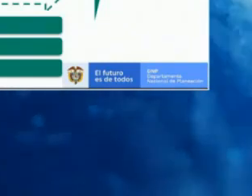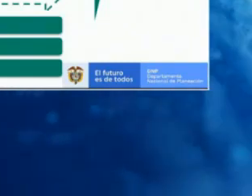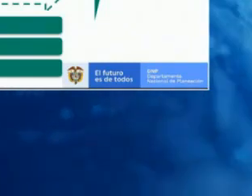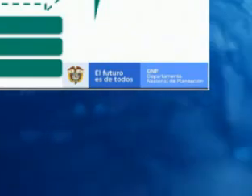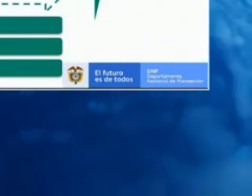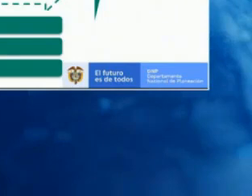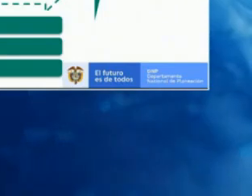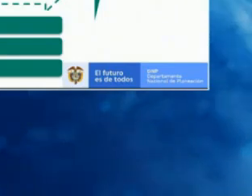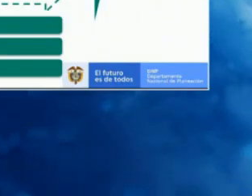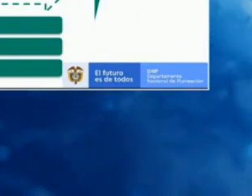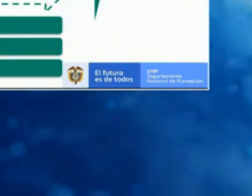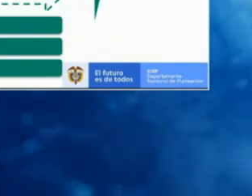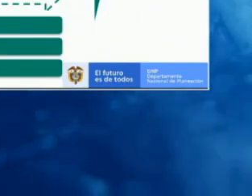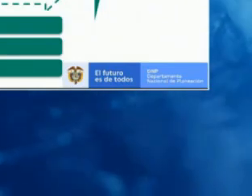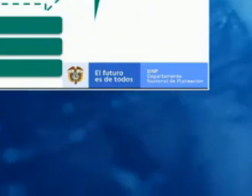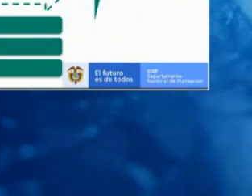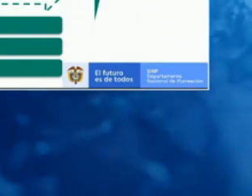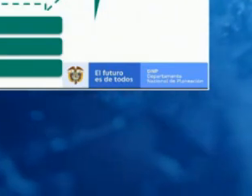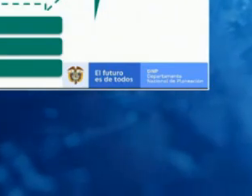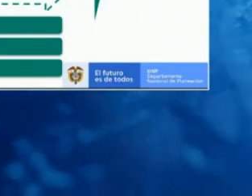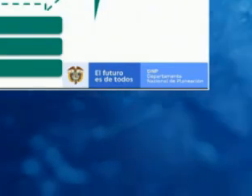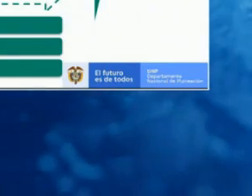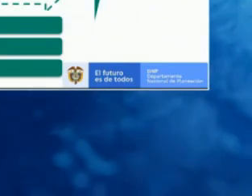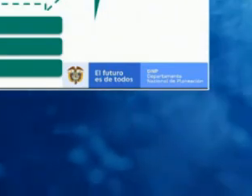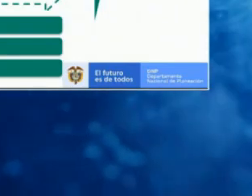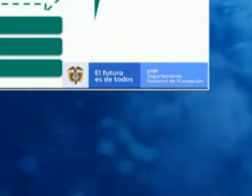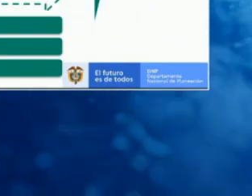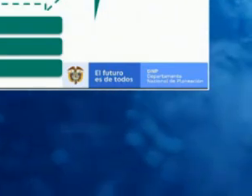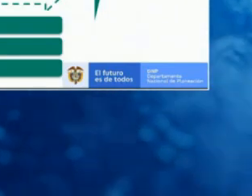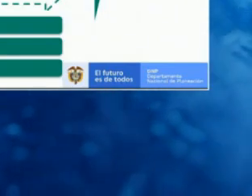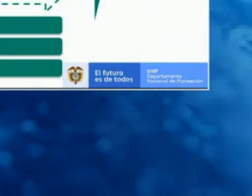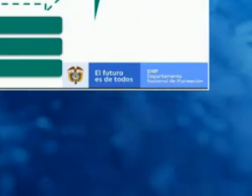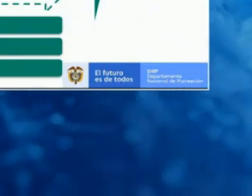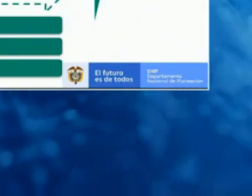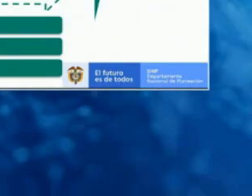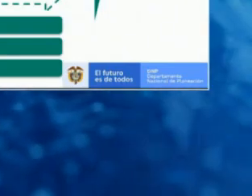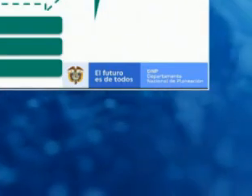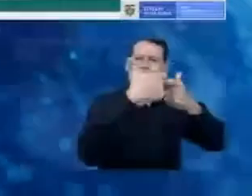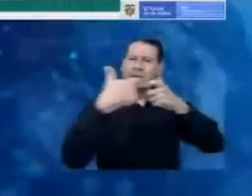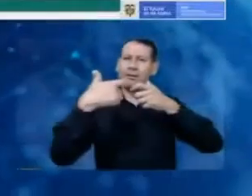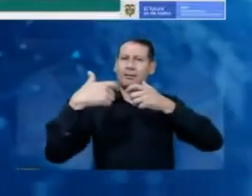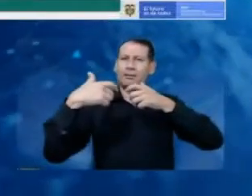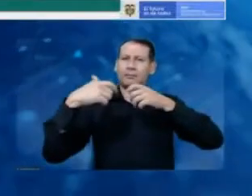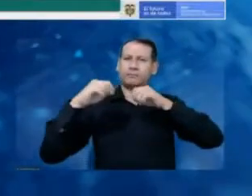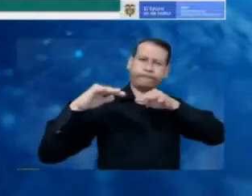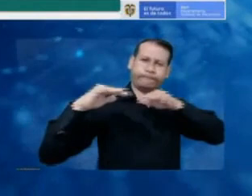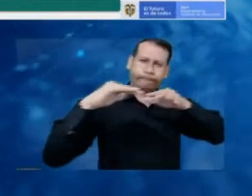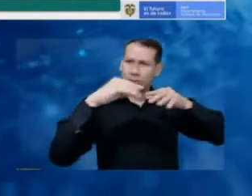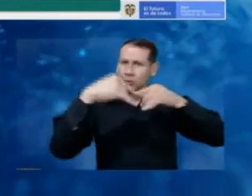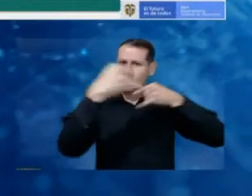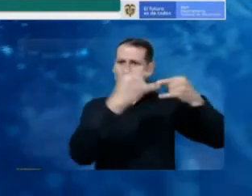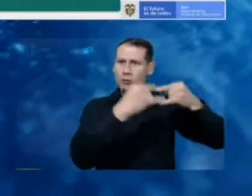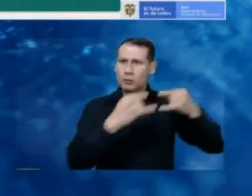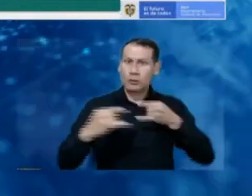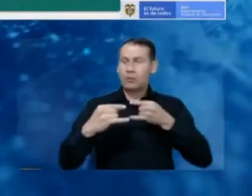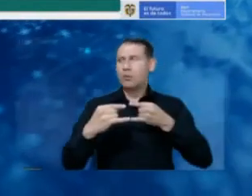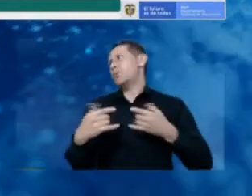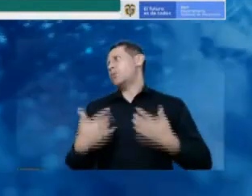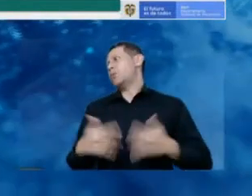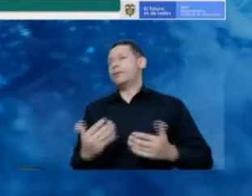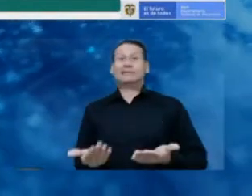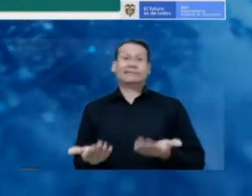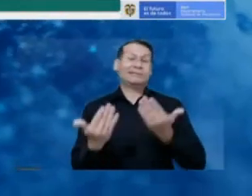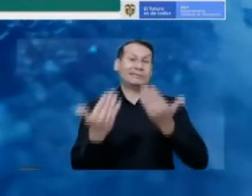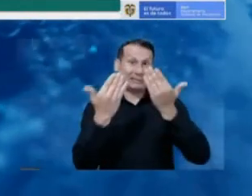hand, just to tell you, the key message here is the spectrum, as we all know, is a strategic factor that we're transforming